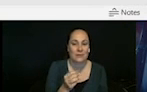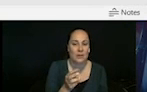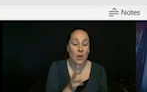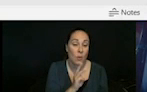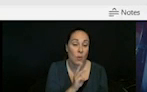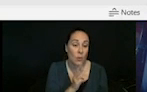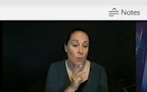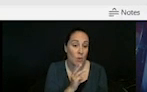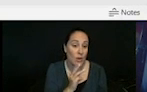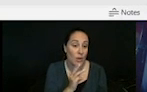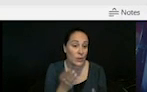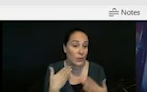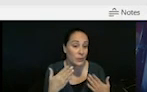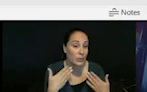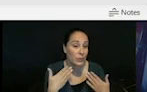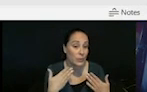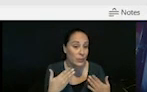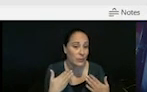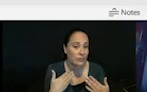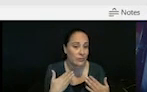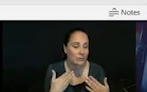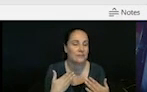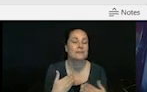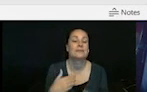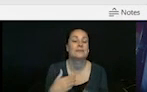Because water conducts.